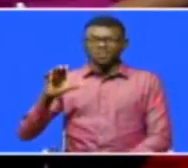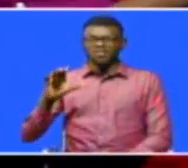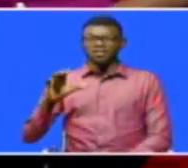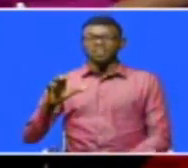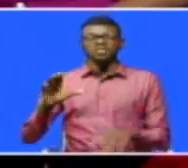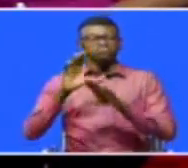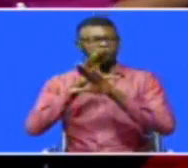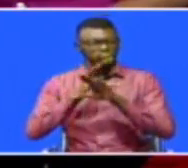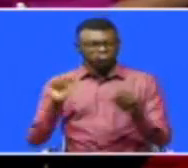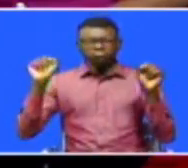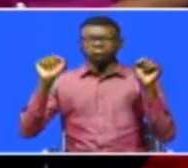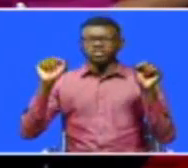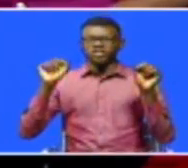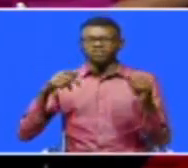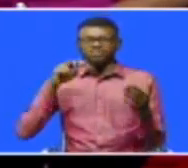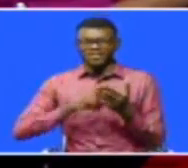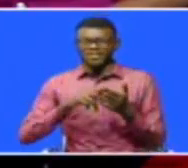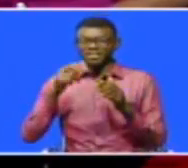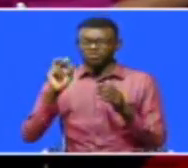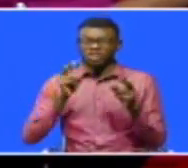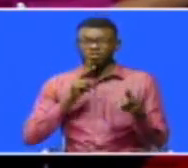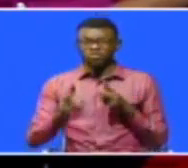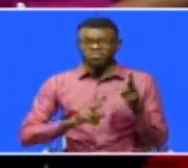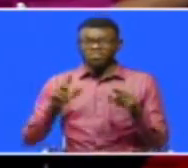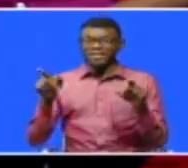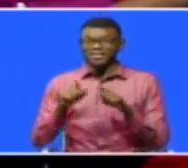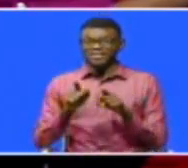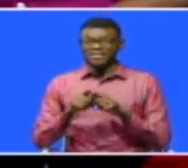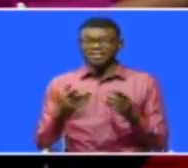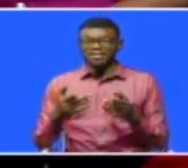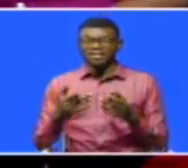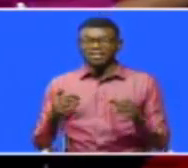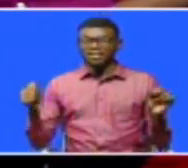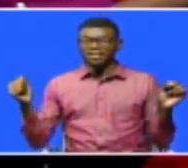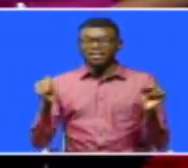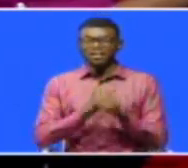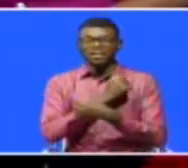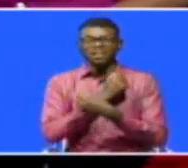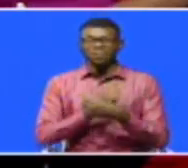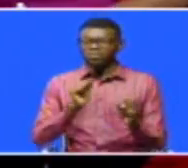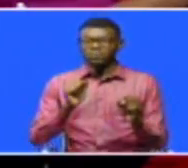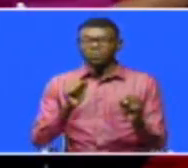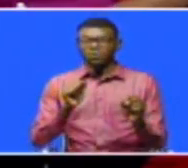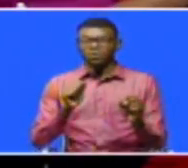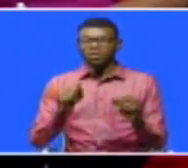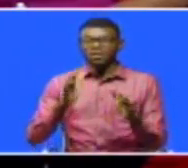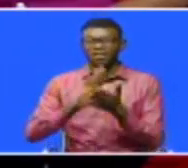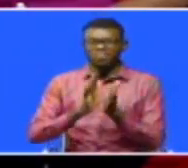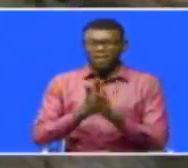presidential candidate in the 2022 polls and also bars him from being anyone's presidential running mate.